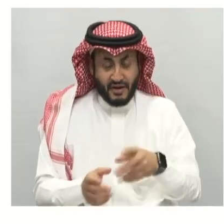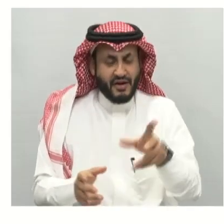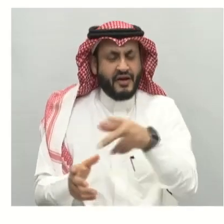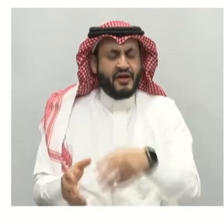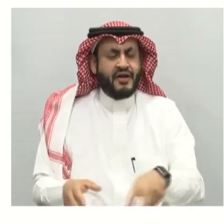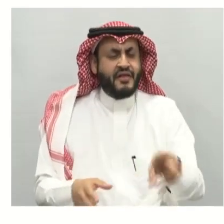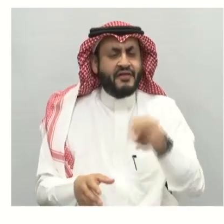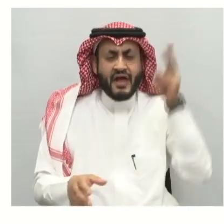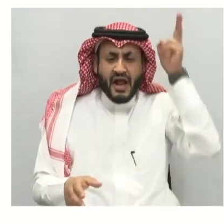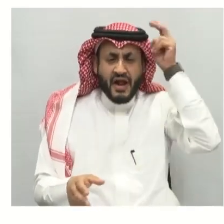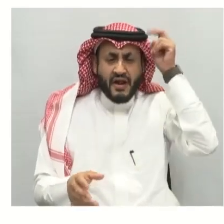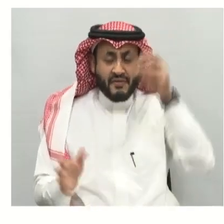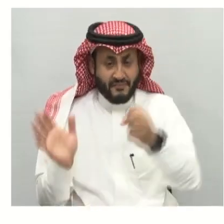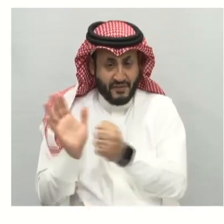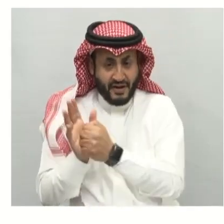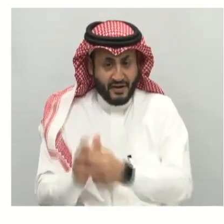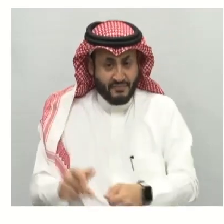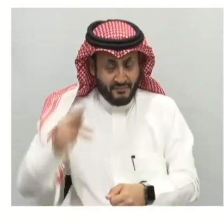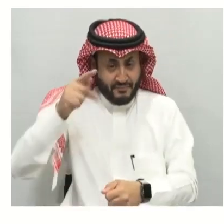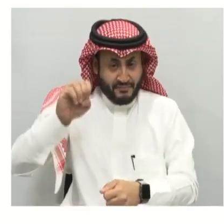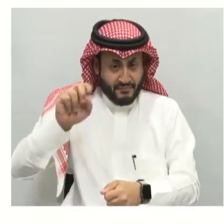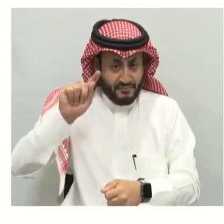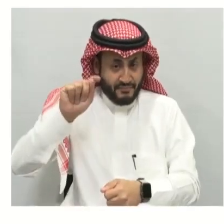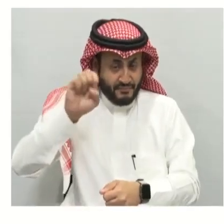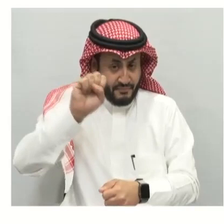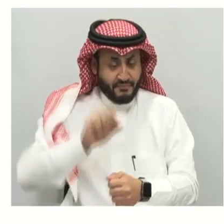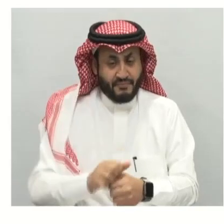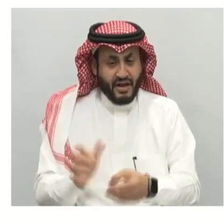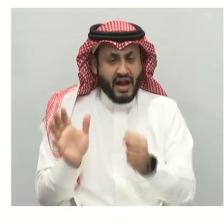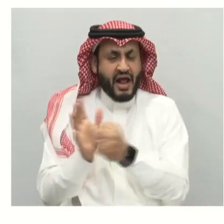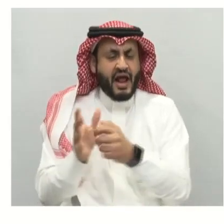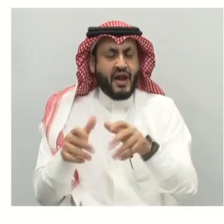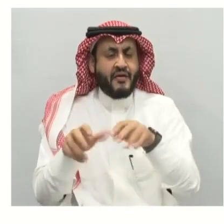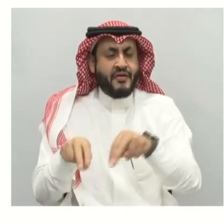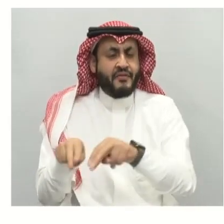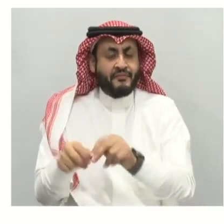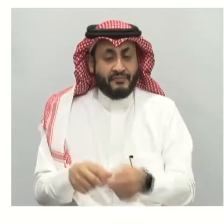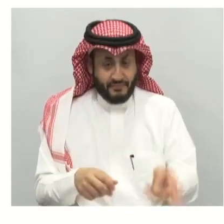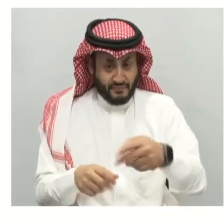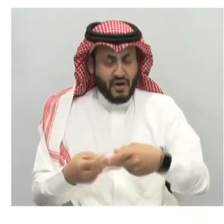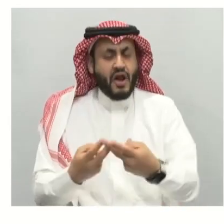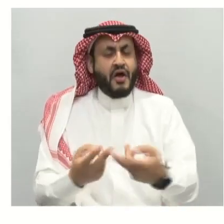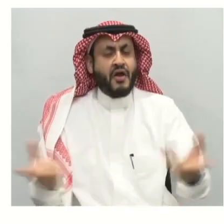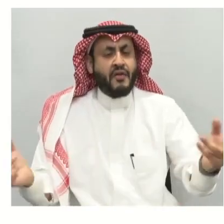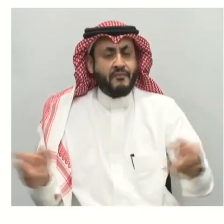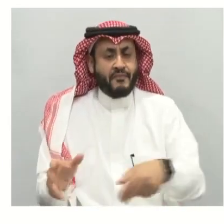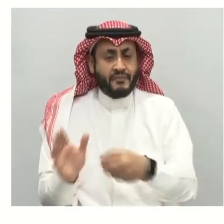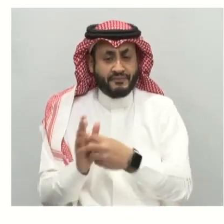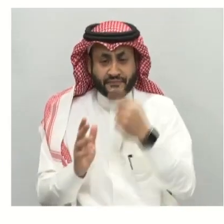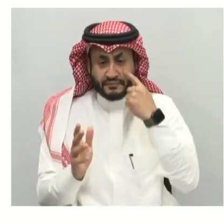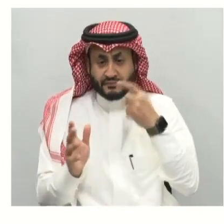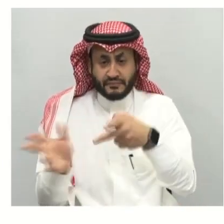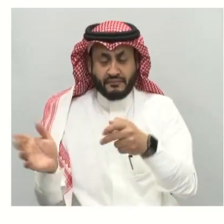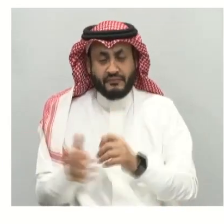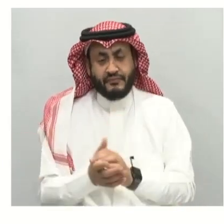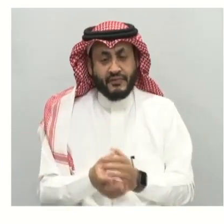as cats. We call them pets, right? Also, kinds of animals that live in the wild. And we